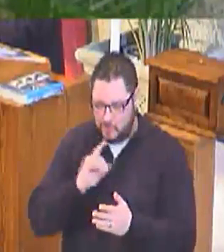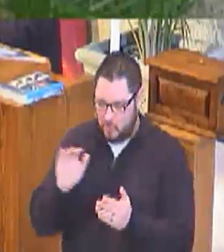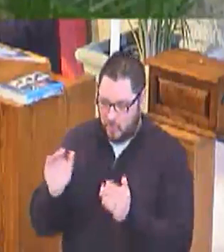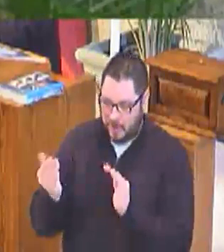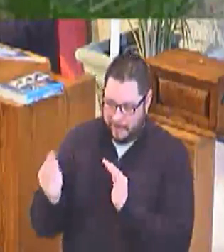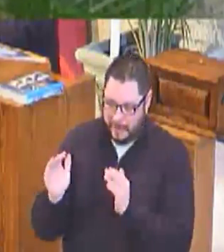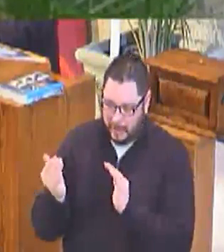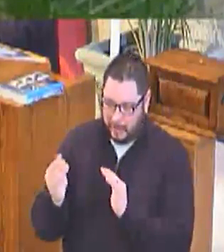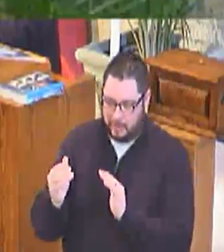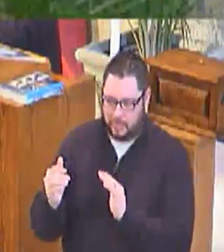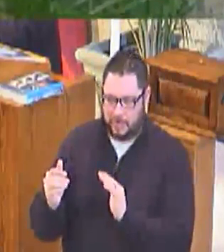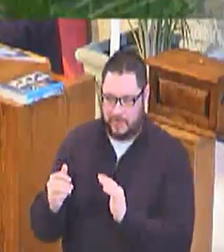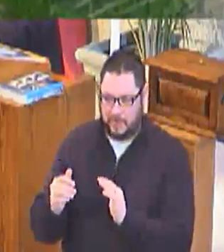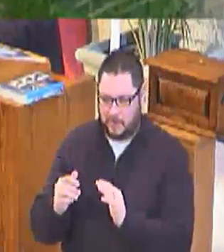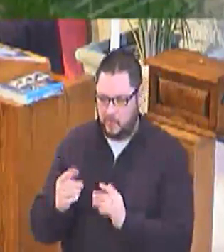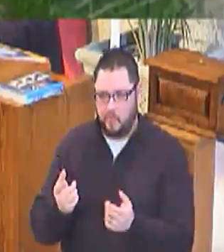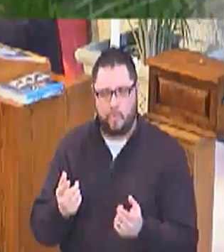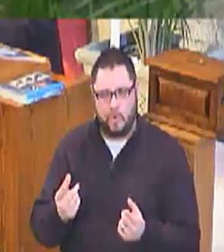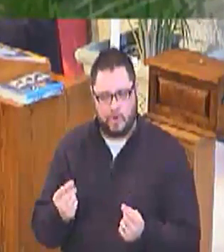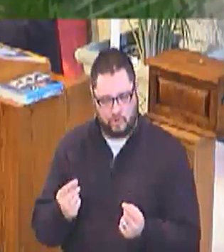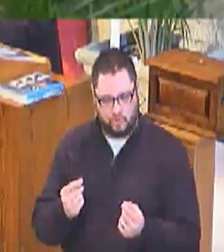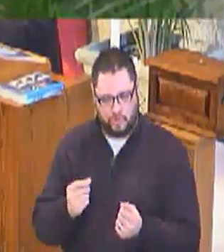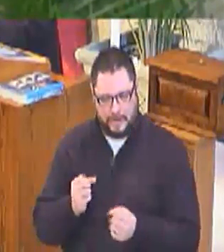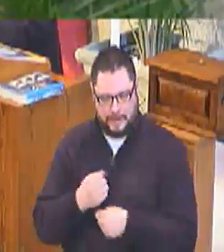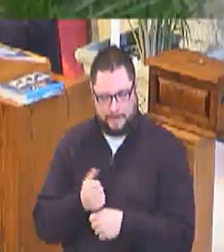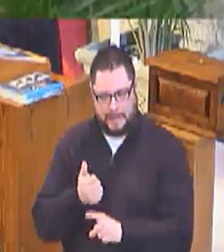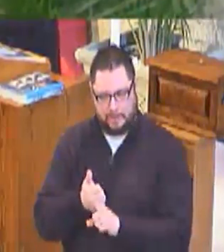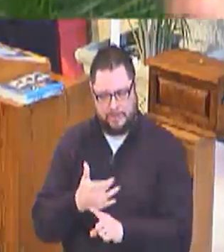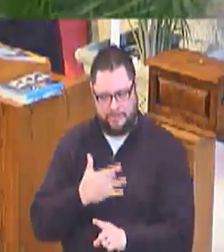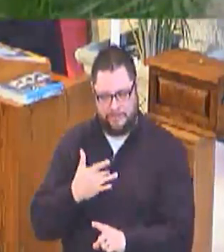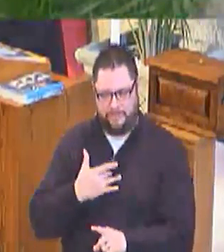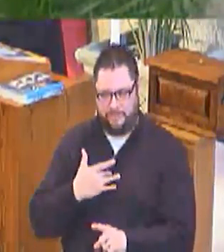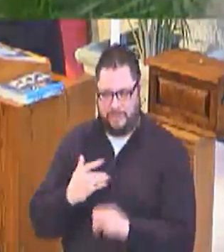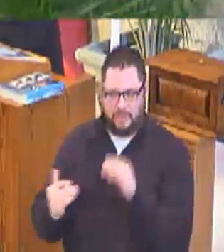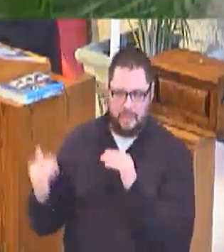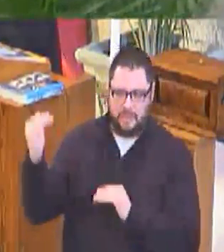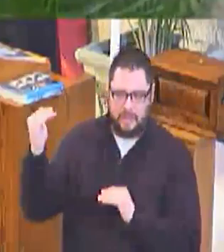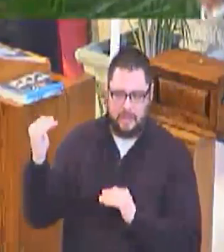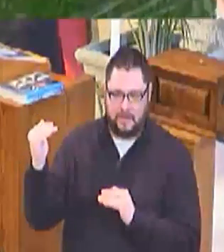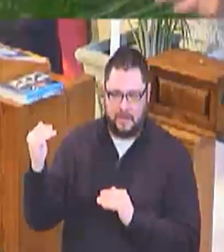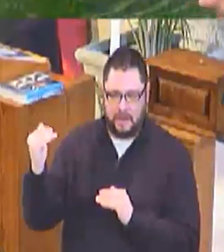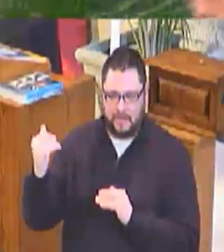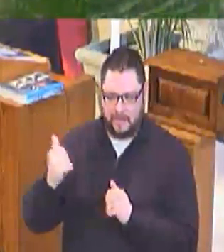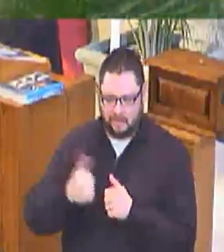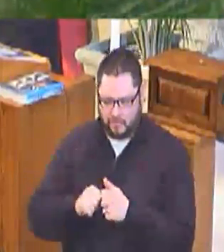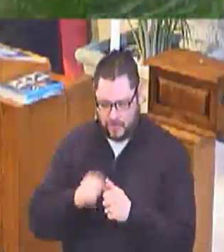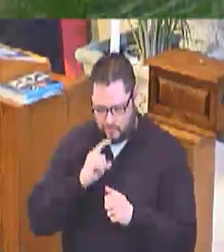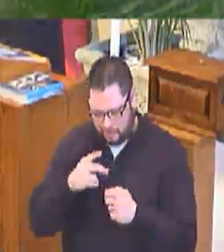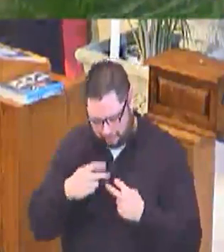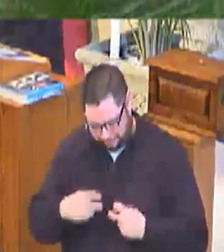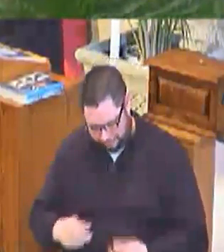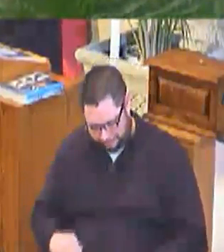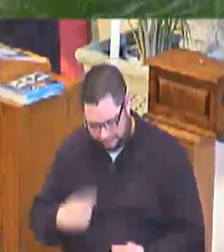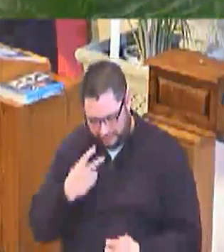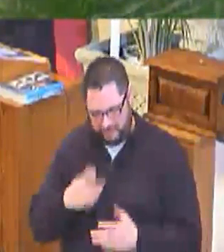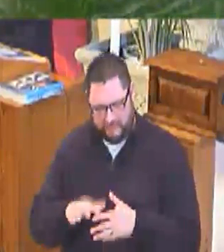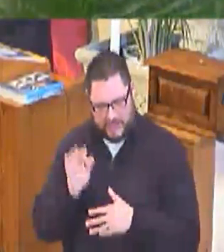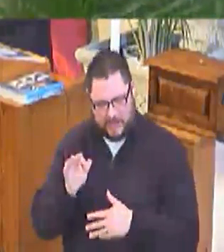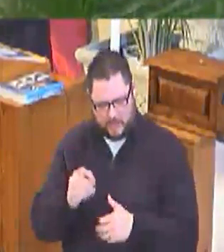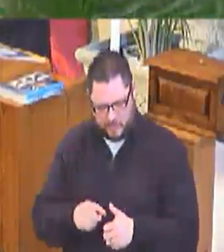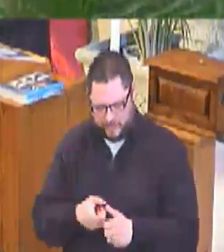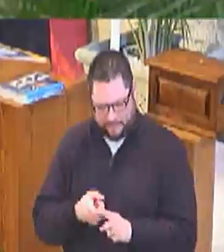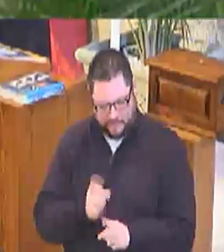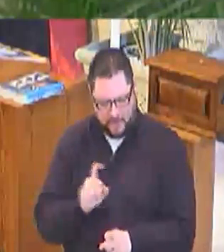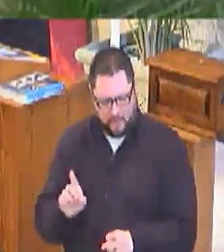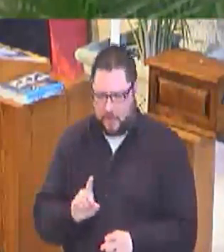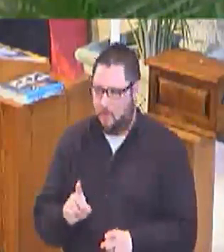What are you doing to feel less than? And then begin to get at the root of the situation. Begin to